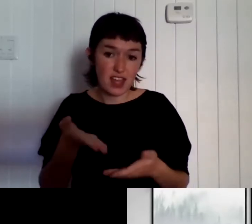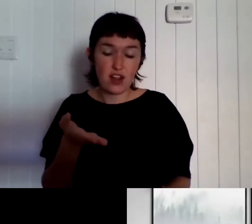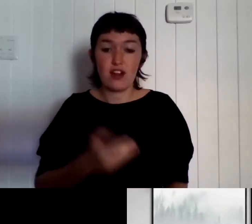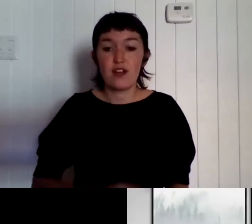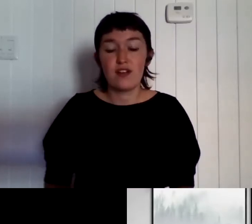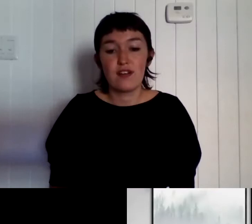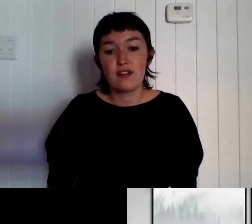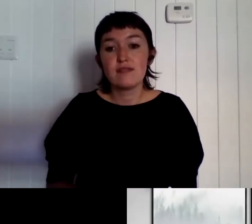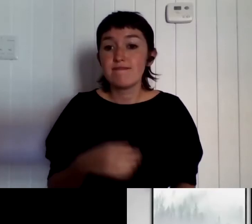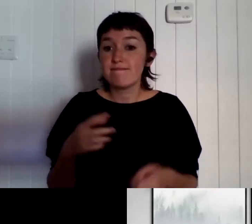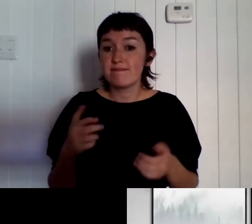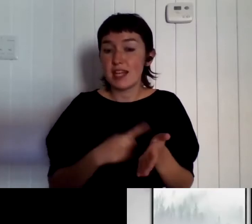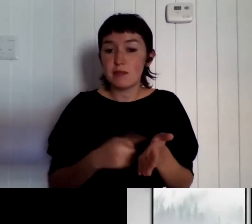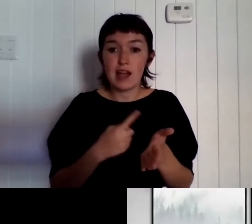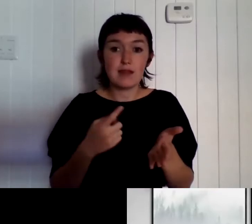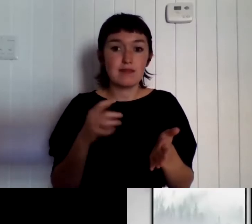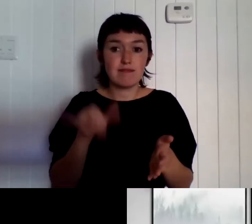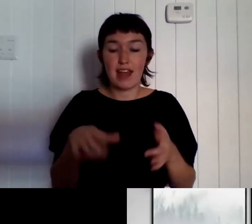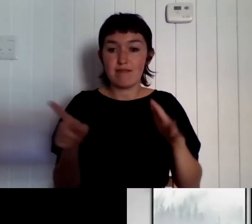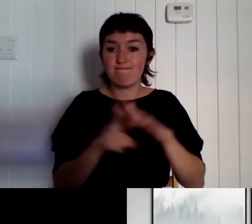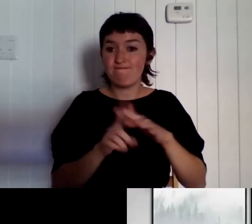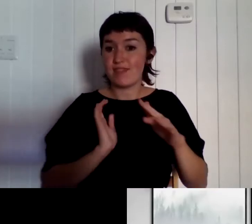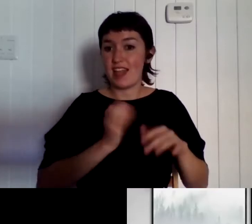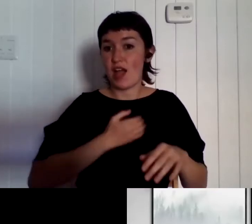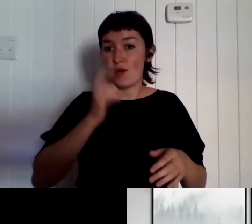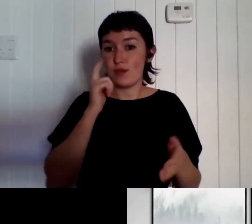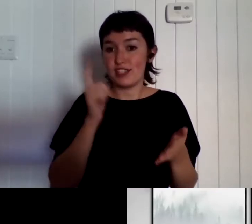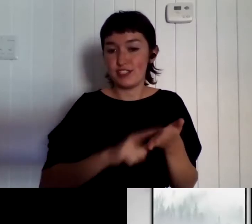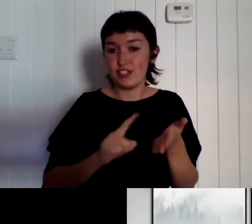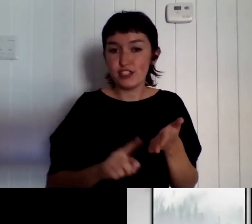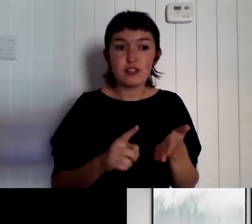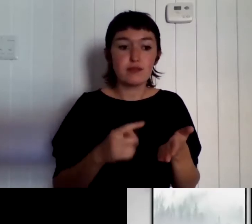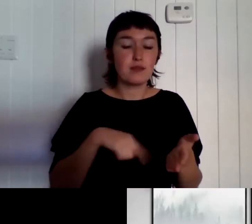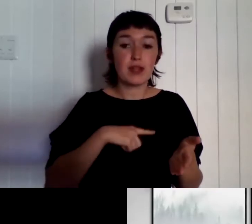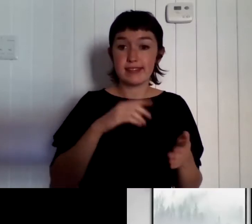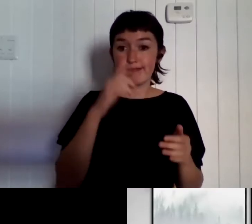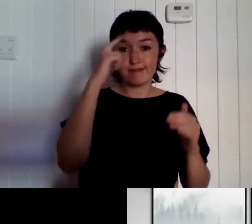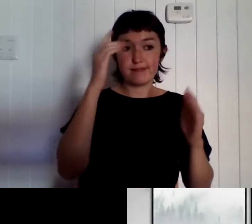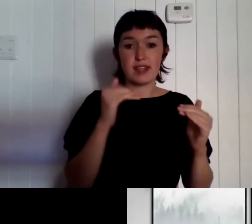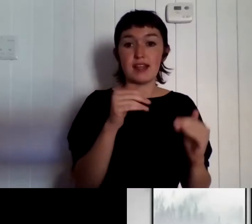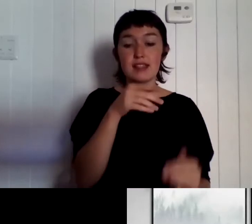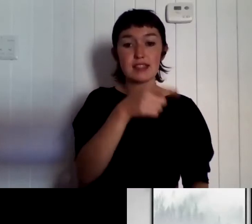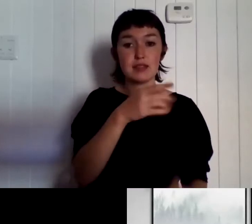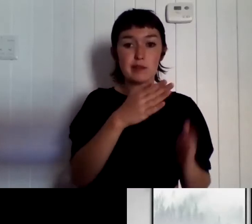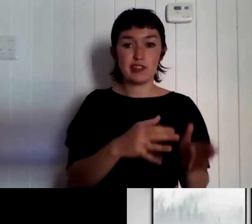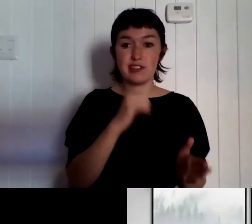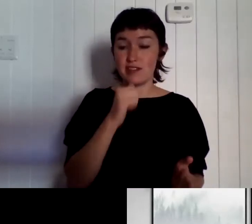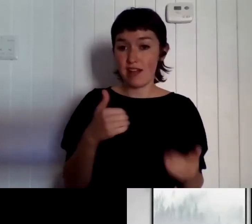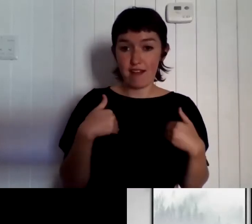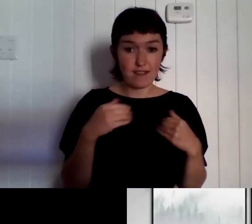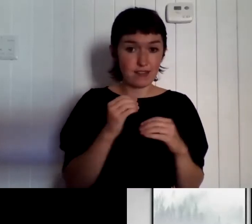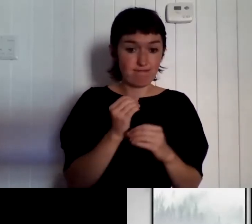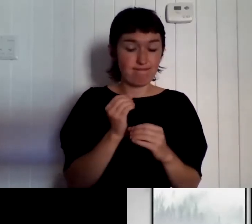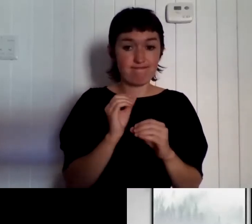have somebody who we don't expect to see any problems with come in and they just have this massive brain difference that they had no